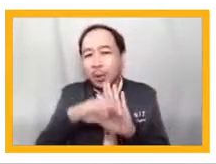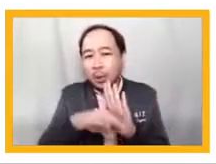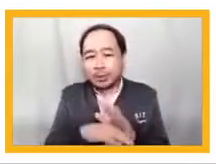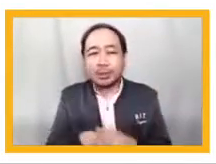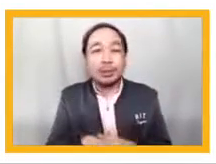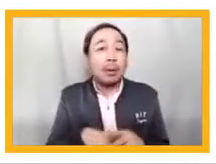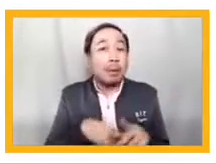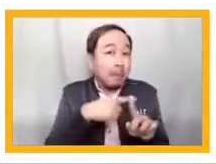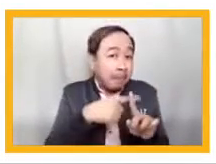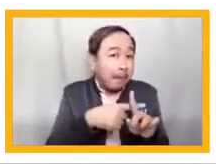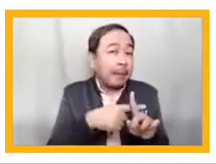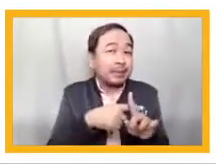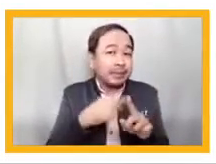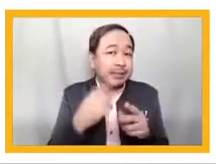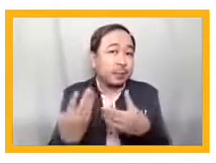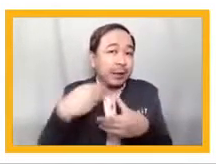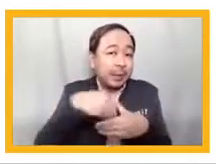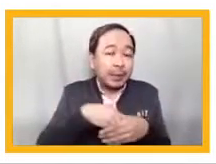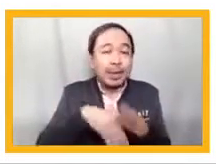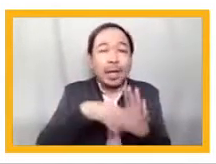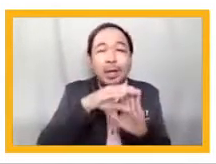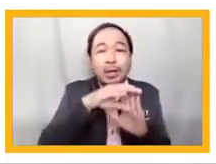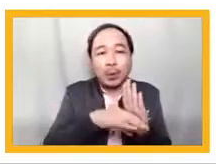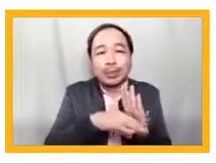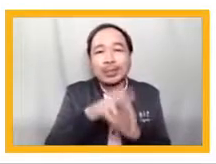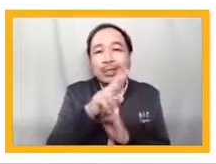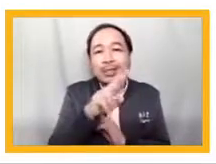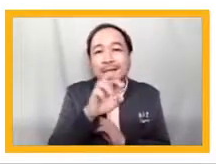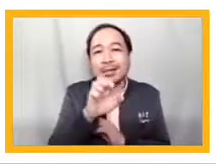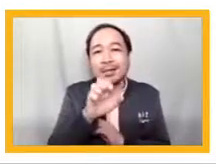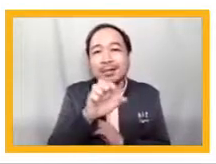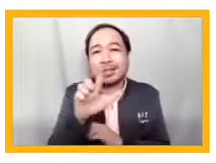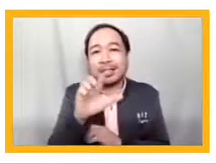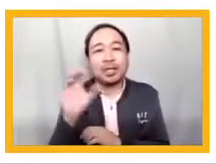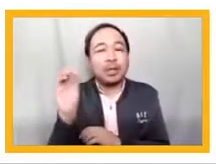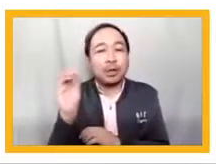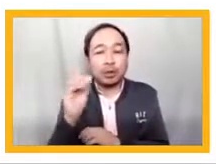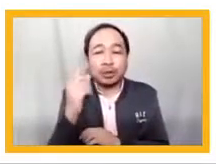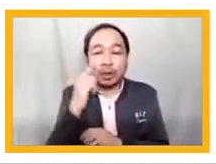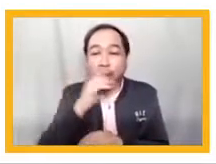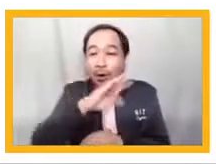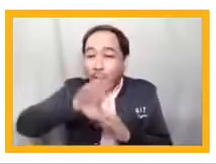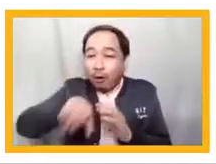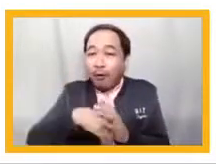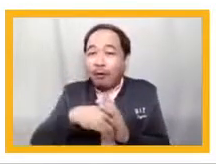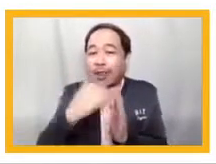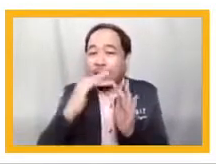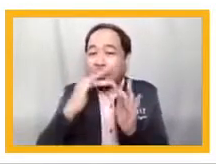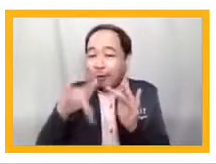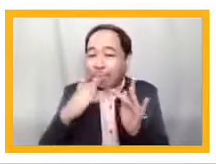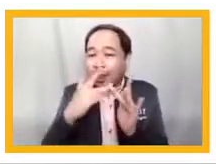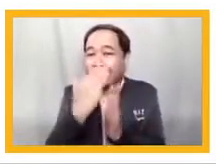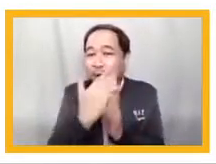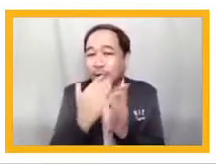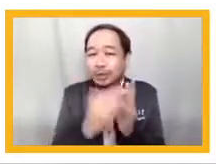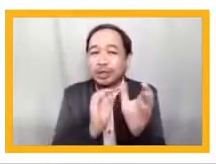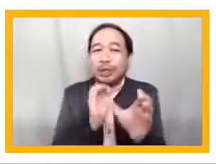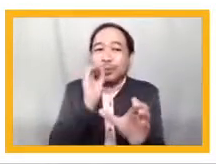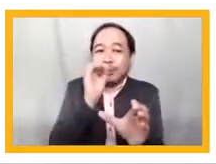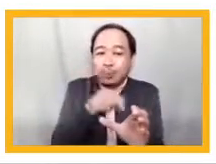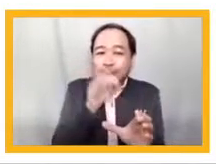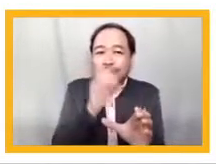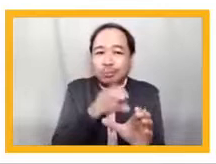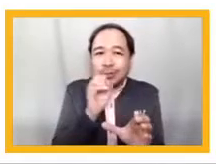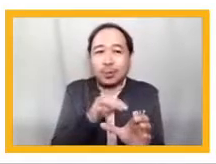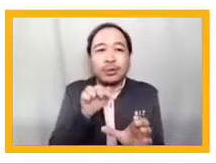RELO. So we put it together in one marketplace called ICE Institute, and everybody can just take